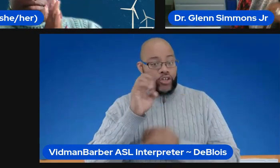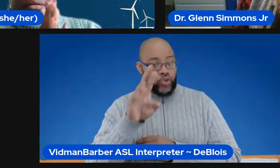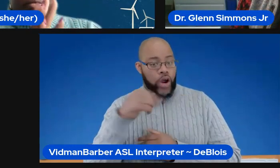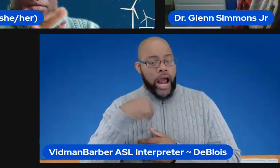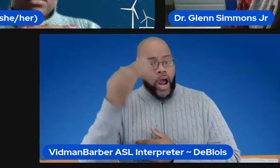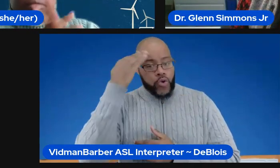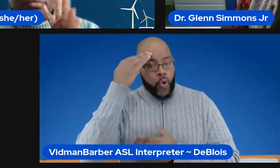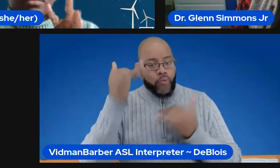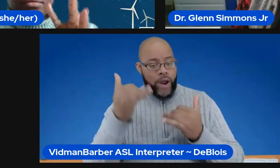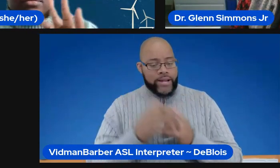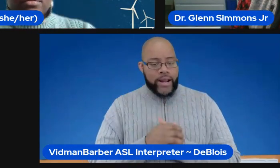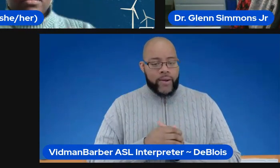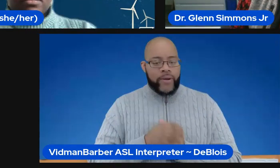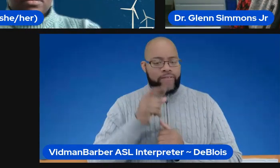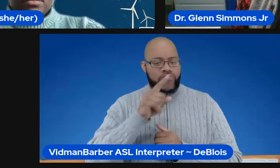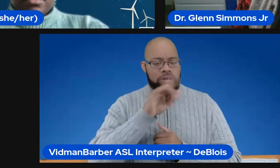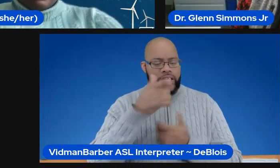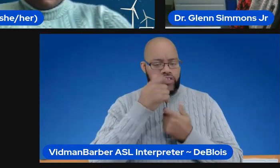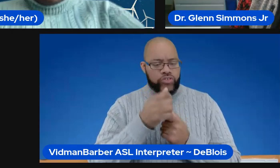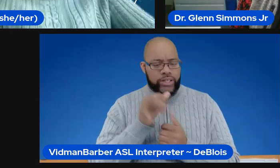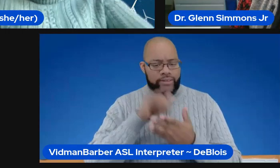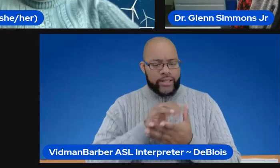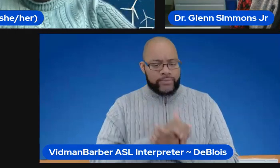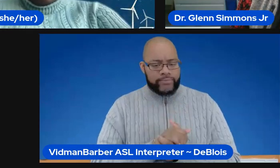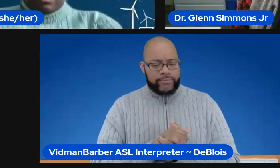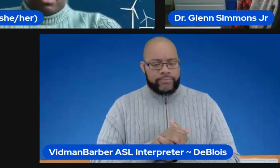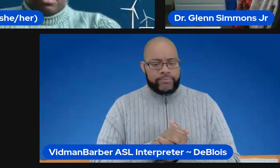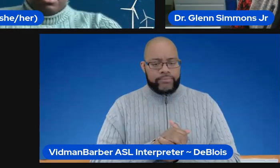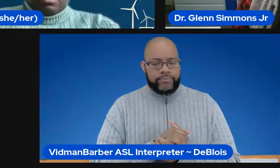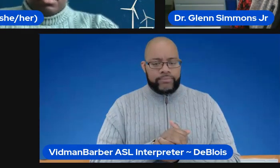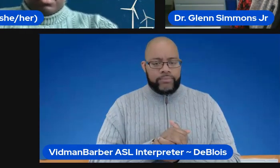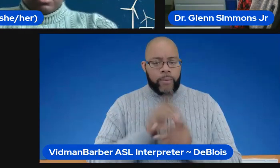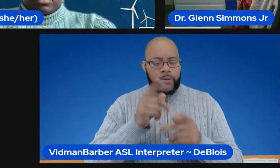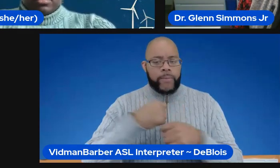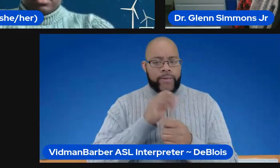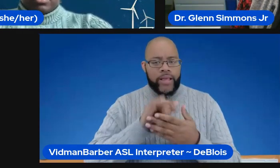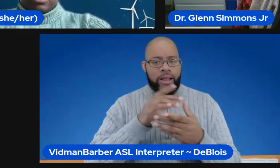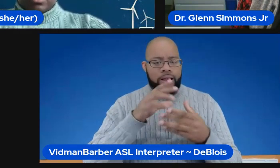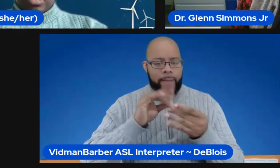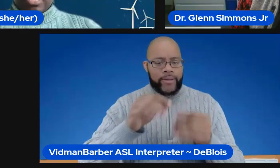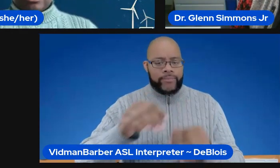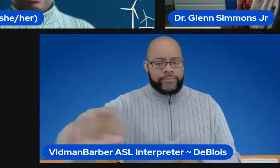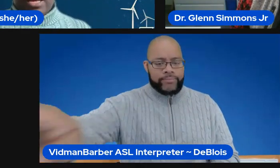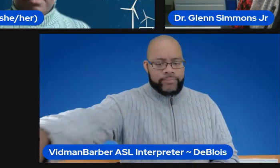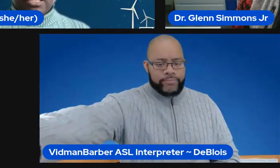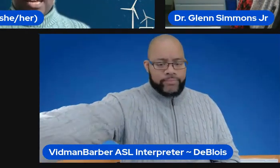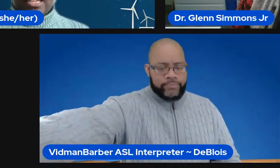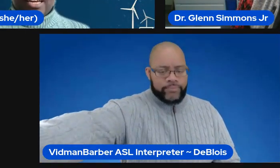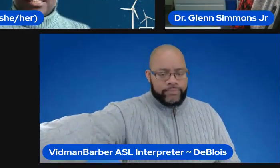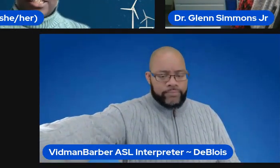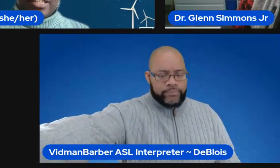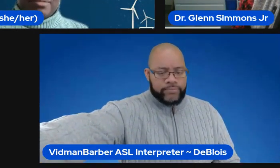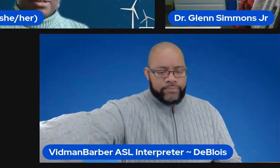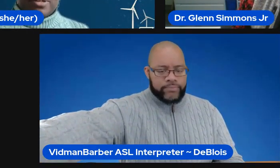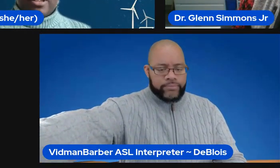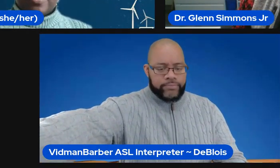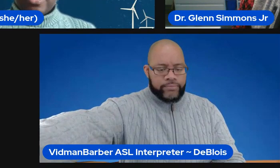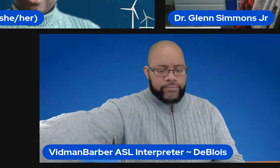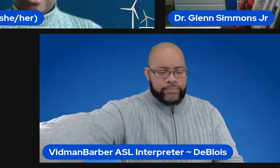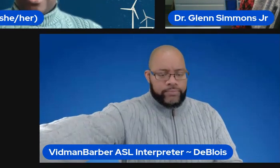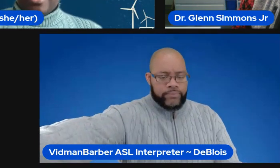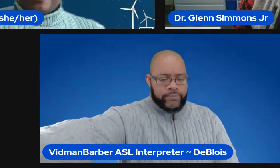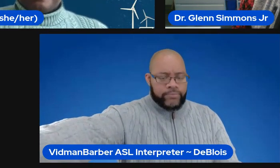right now, if you're really interested in that, the person that made that comment. Yes, Medina, I can share the email